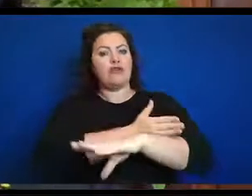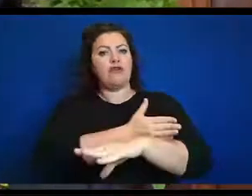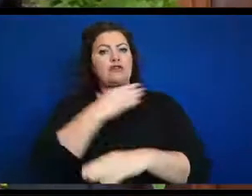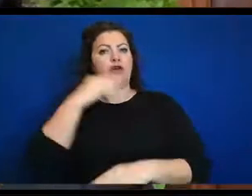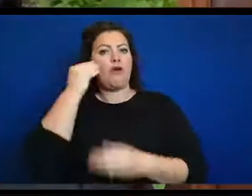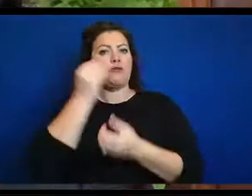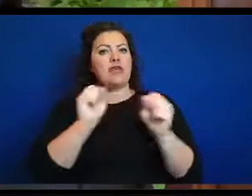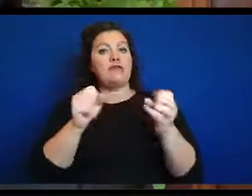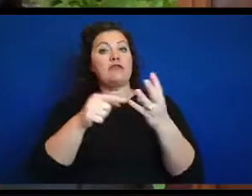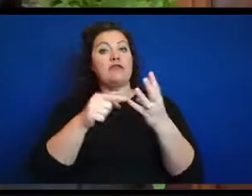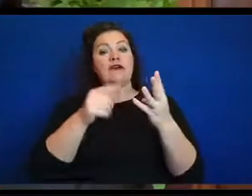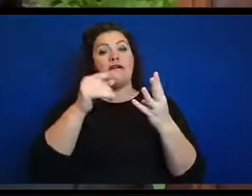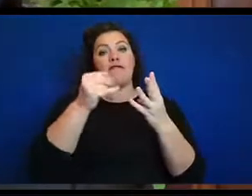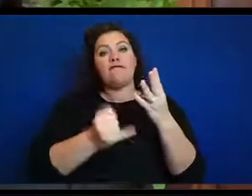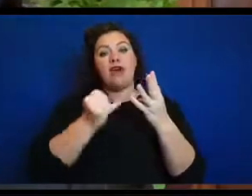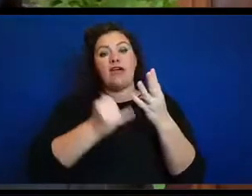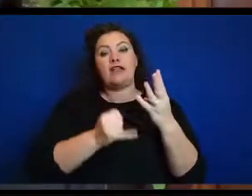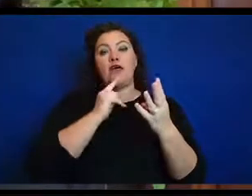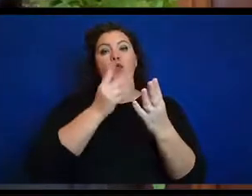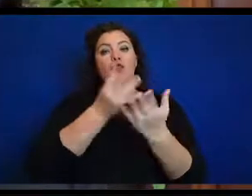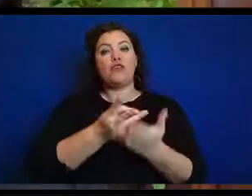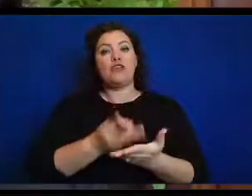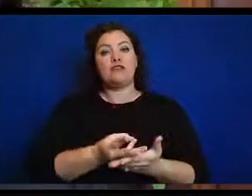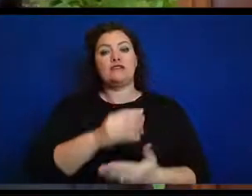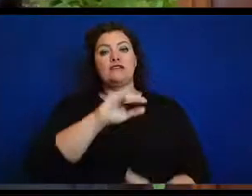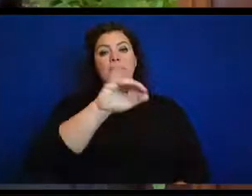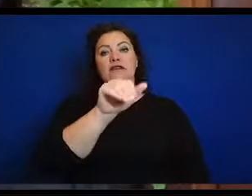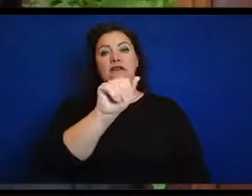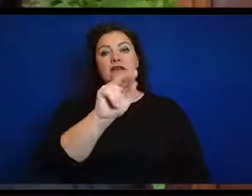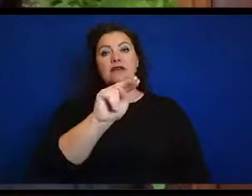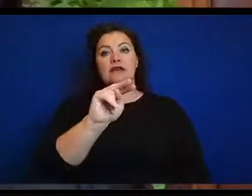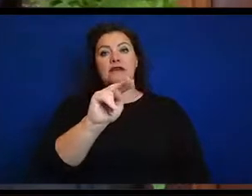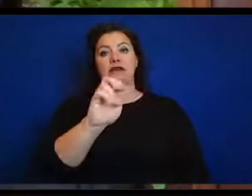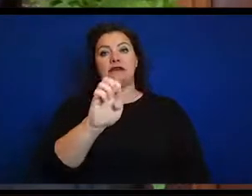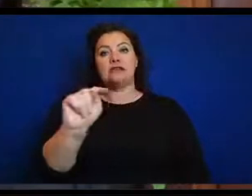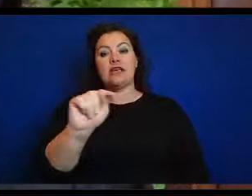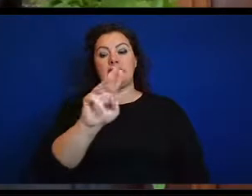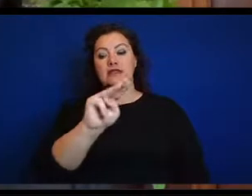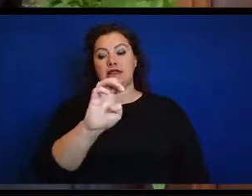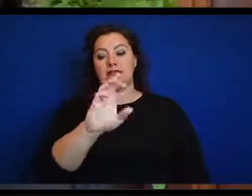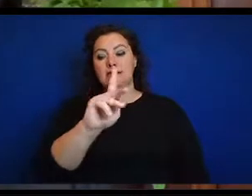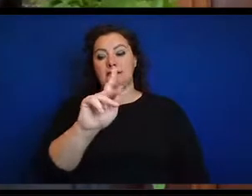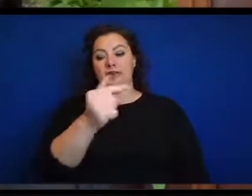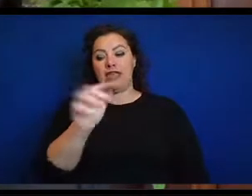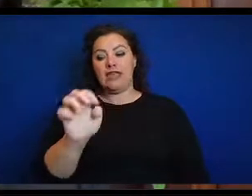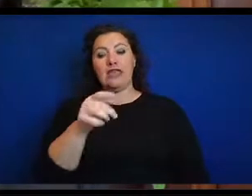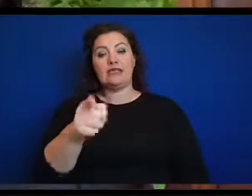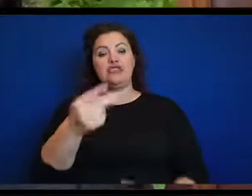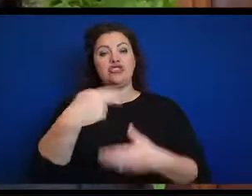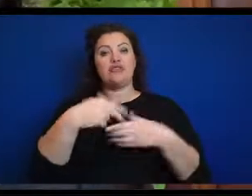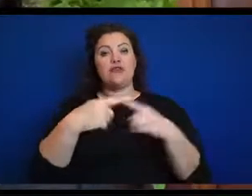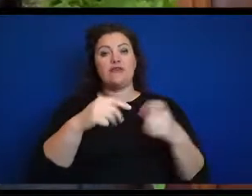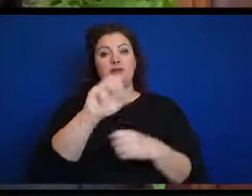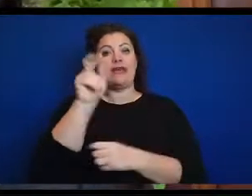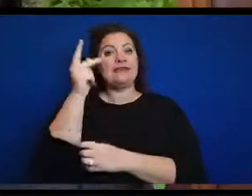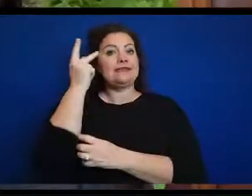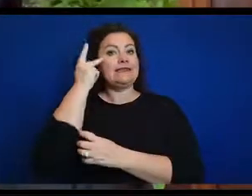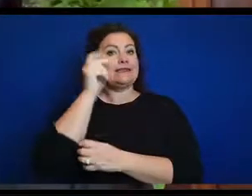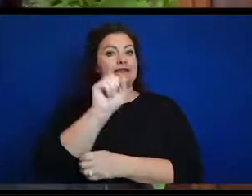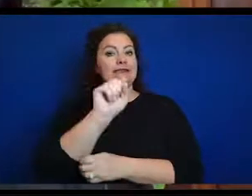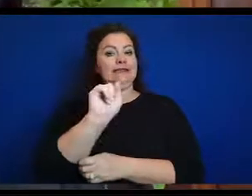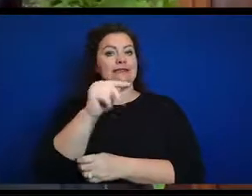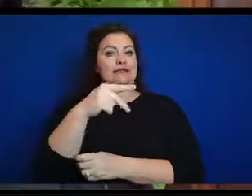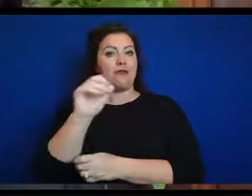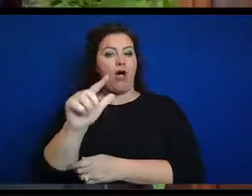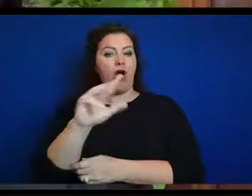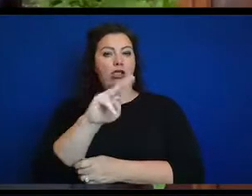final witness today is Ms. Janet McGee. Janet is joining us from St. Paul, Minnesota. She is the